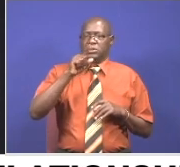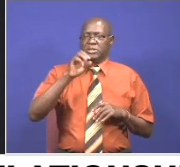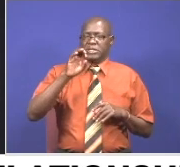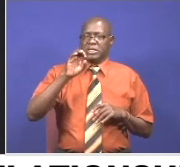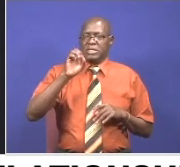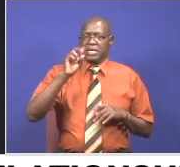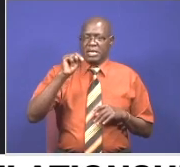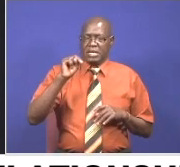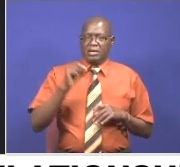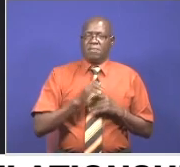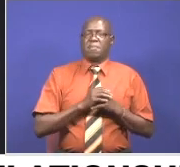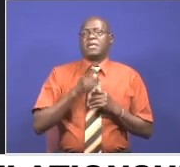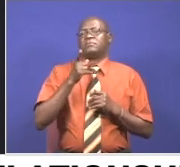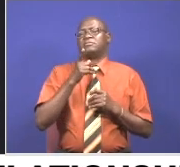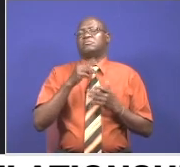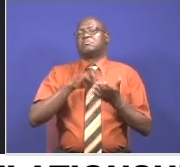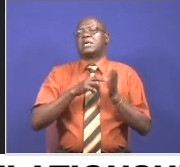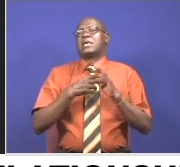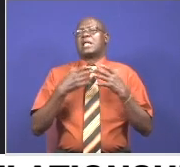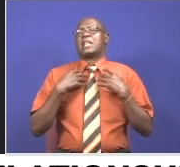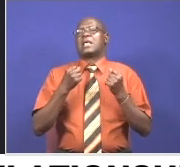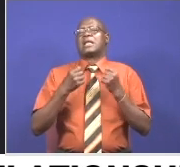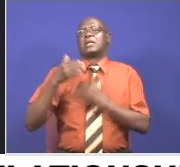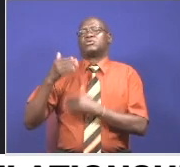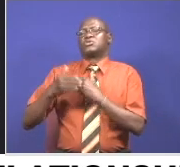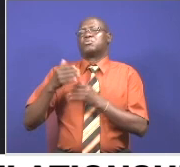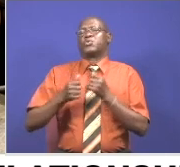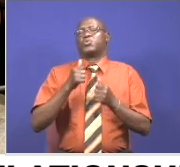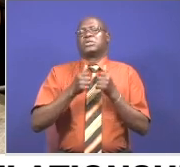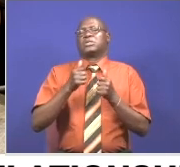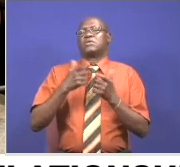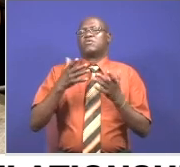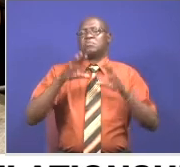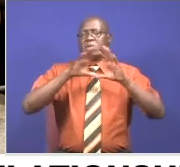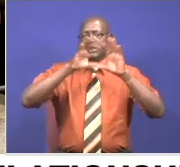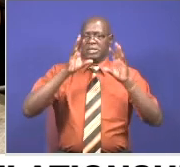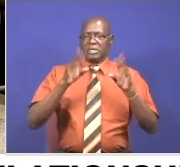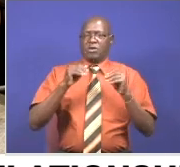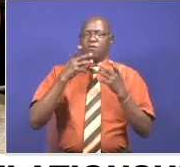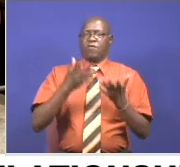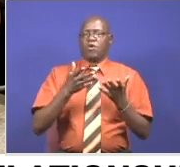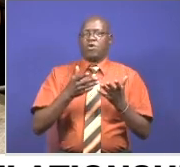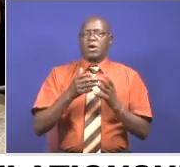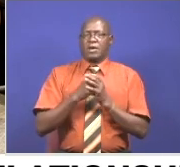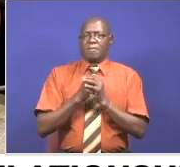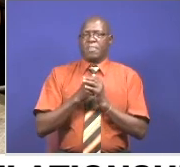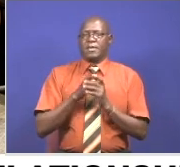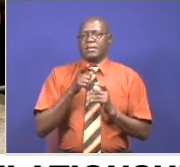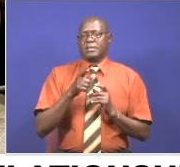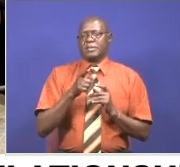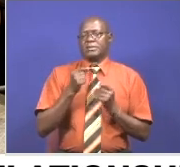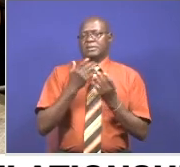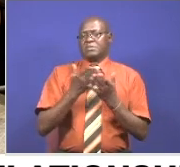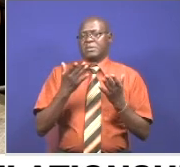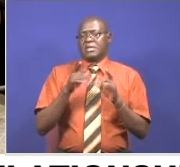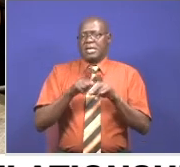understand what is a healthy way of budgeting for an expense for something like a